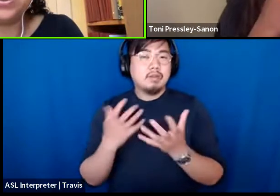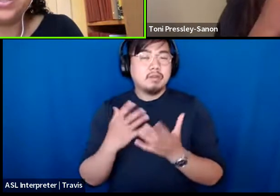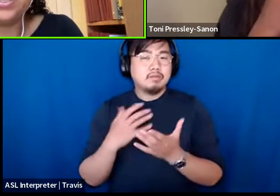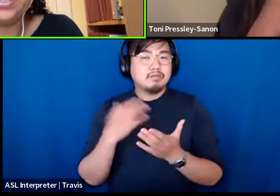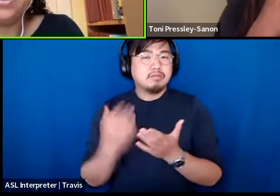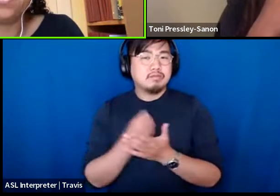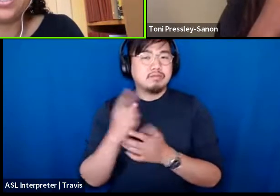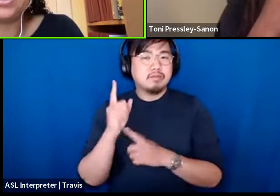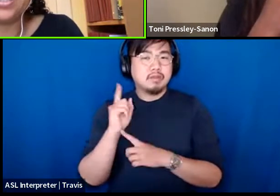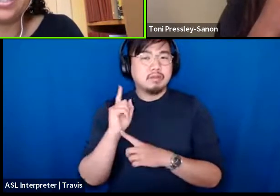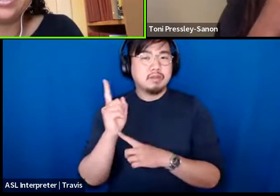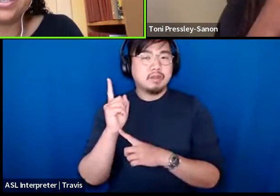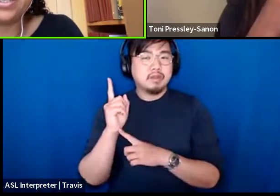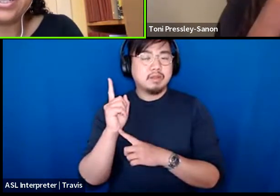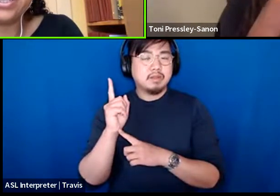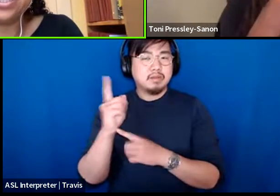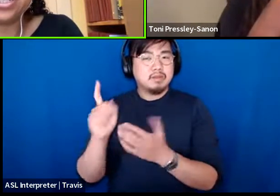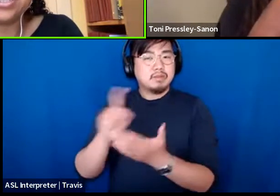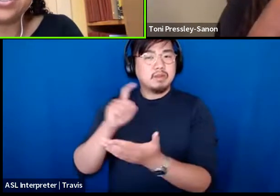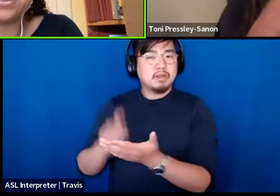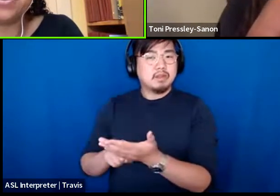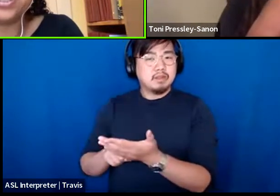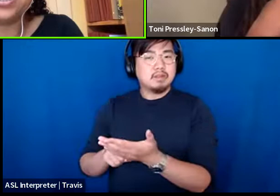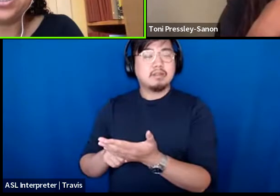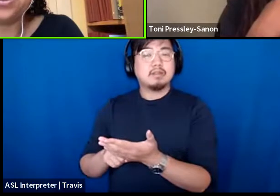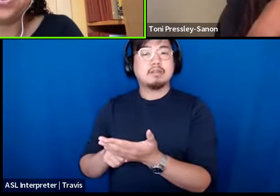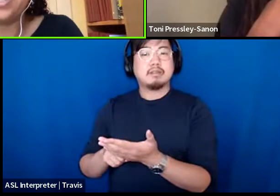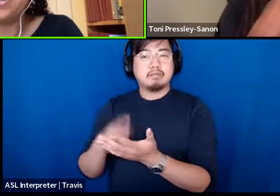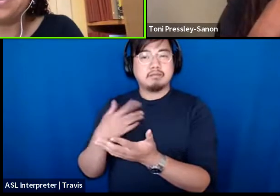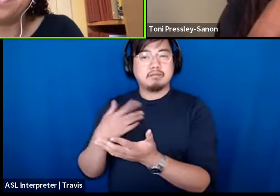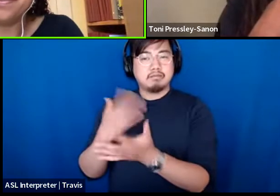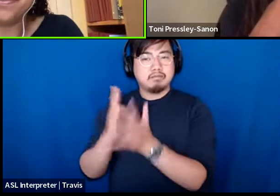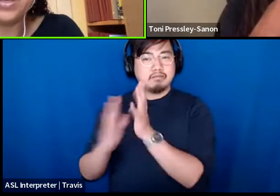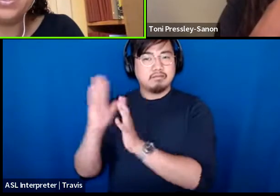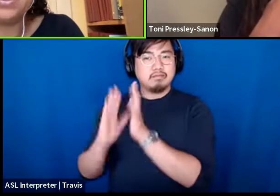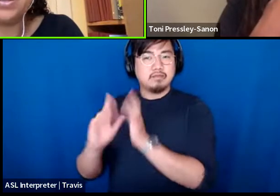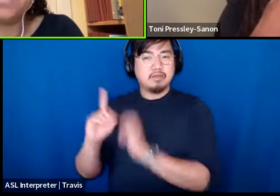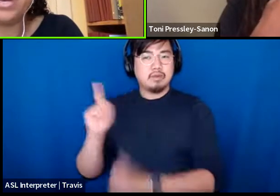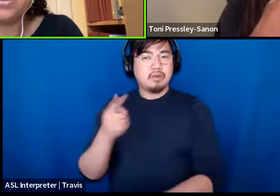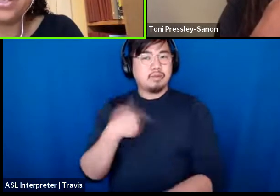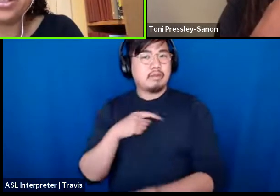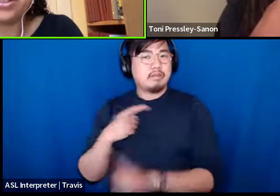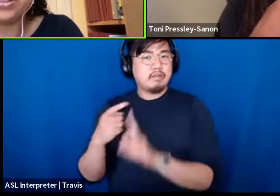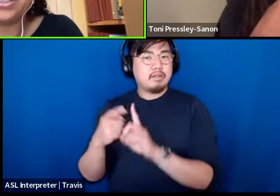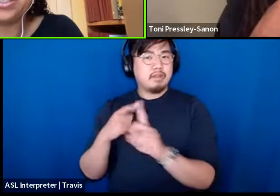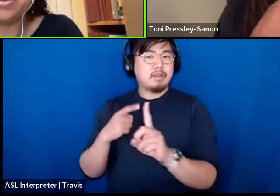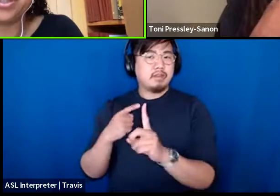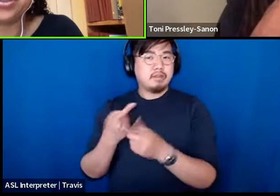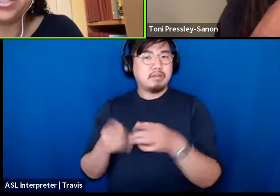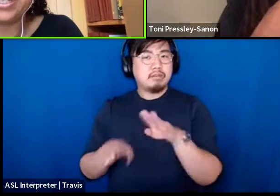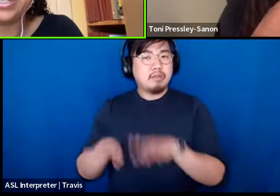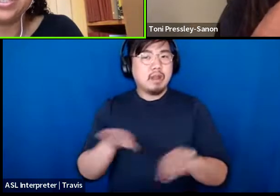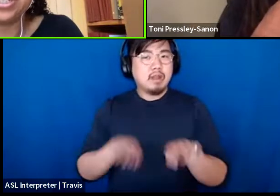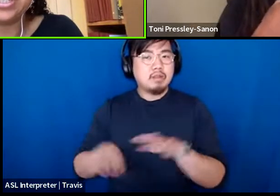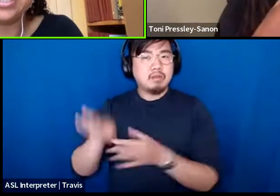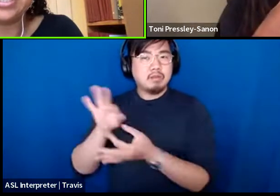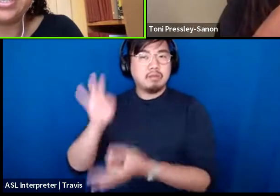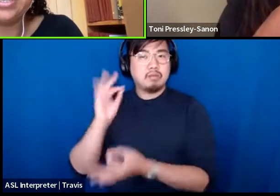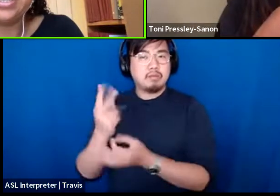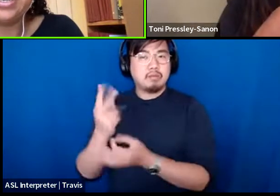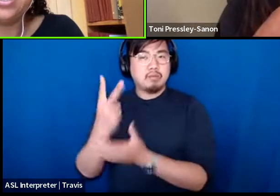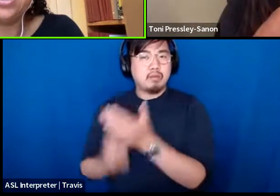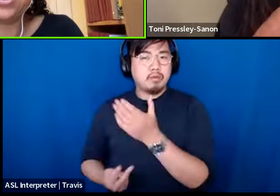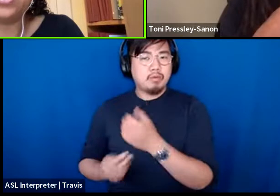to recognize the lineages from which we come, biological and spiritual